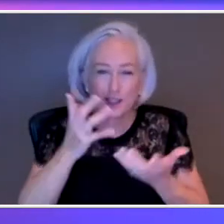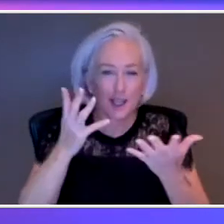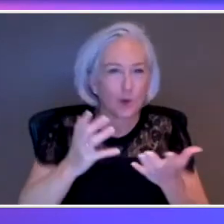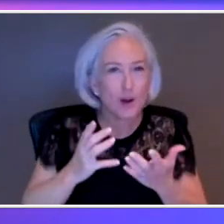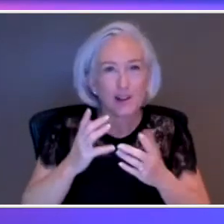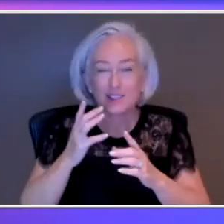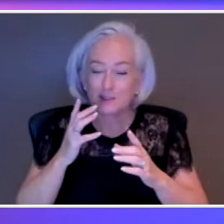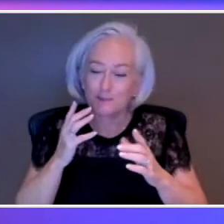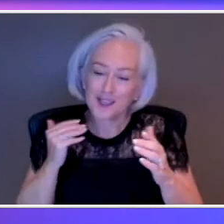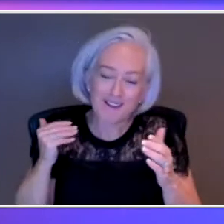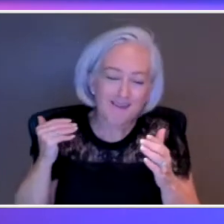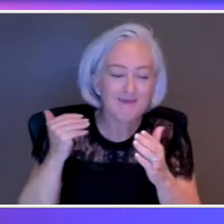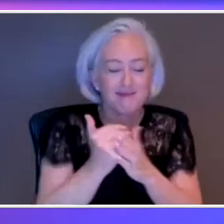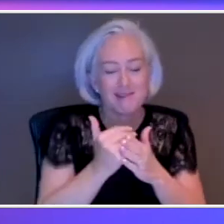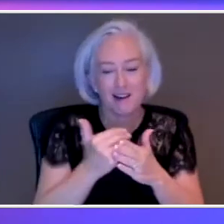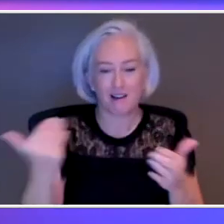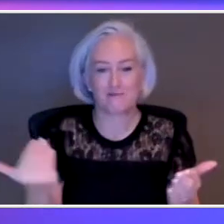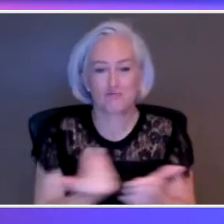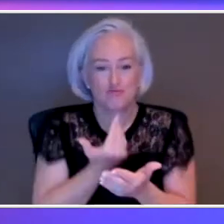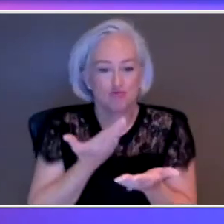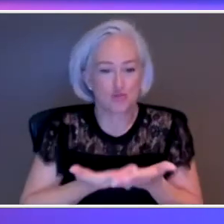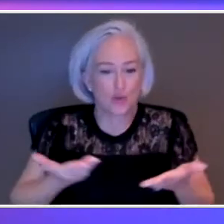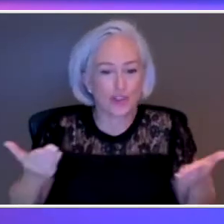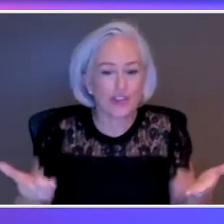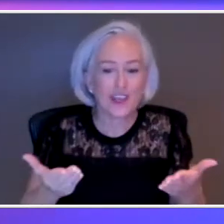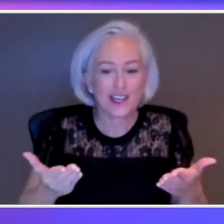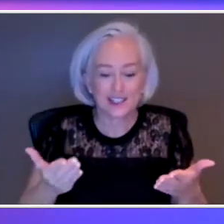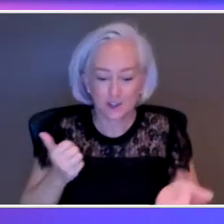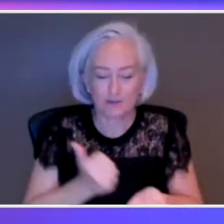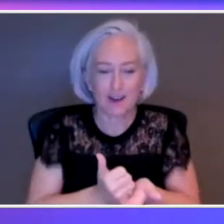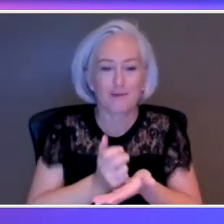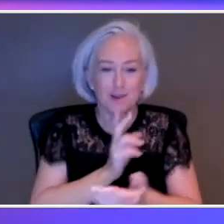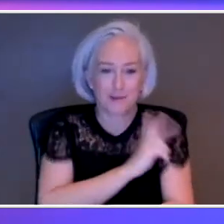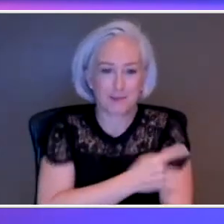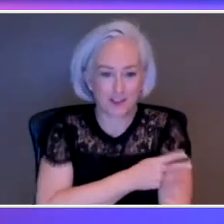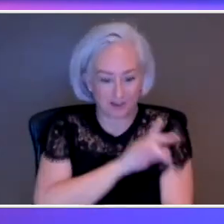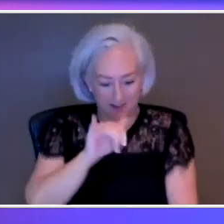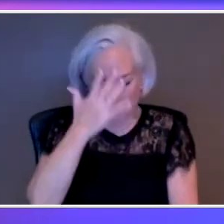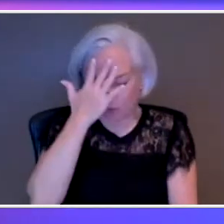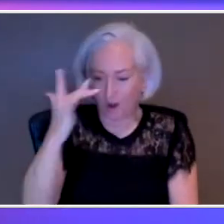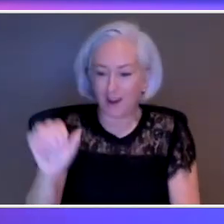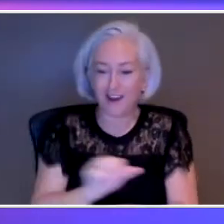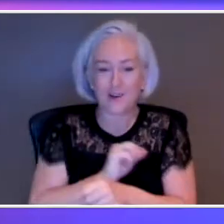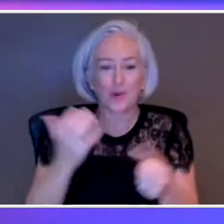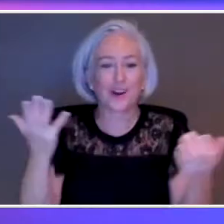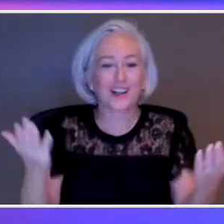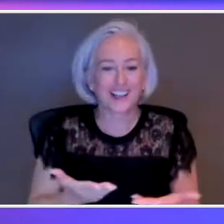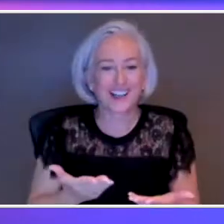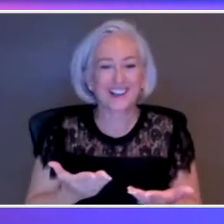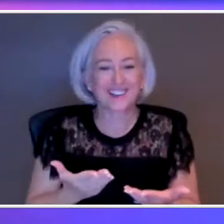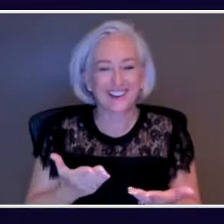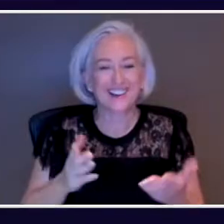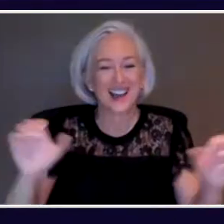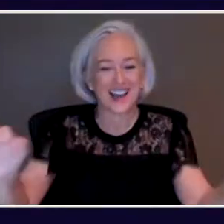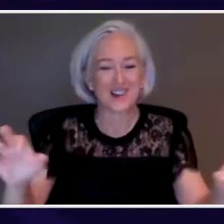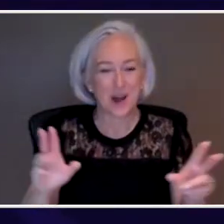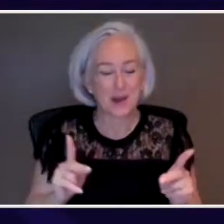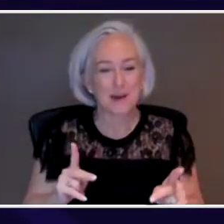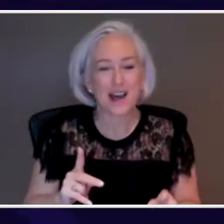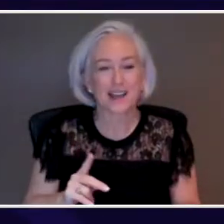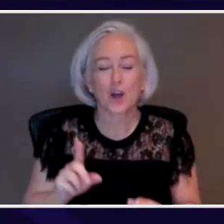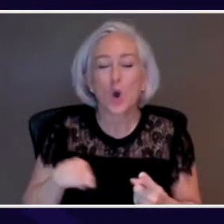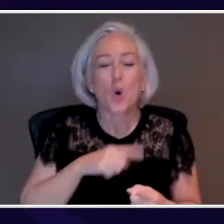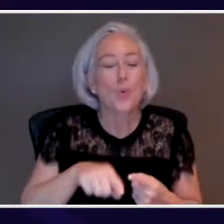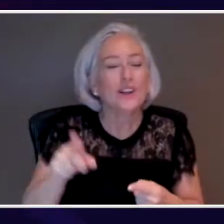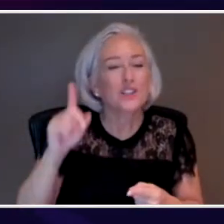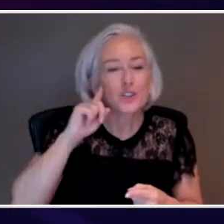best we can. And so, that's why I'm here, and that's why I came back. Yeah. When did you know you wanted this to